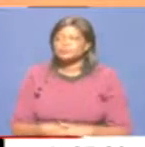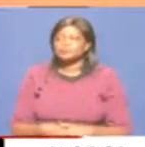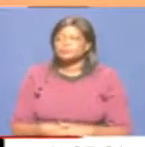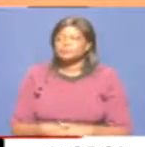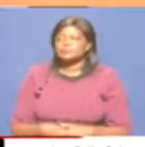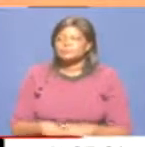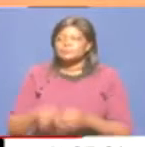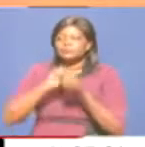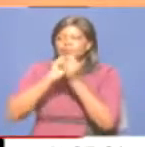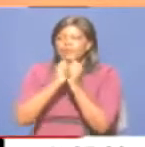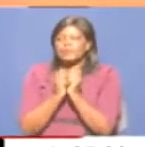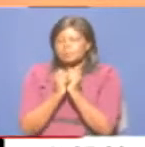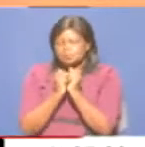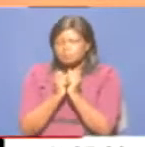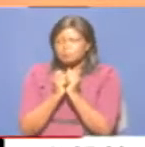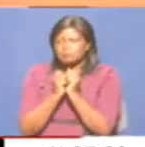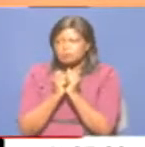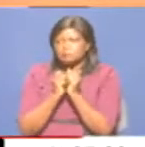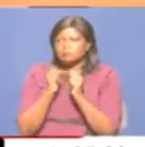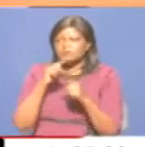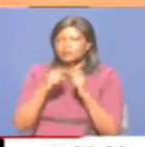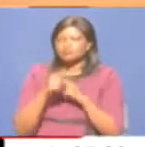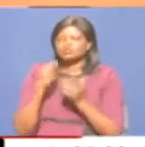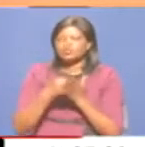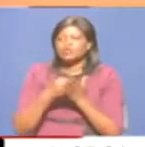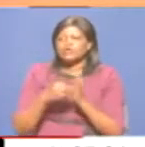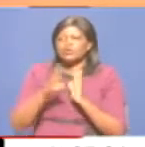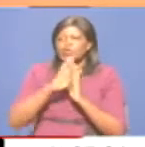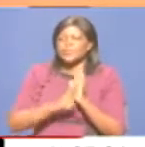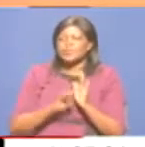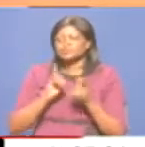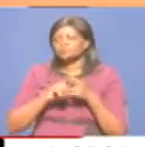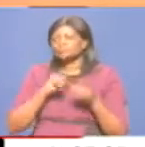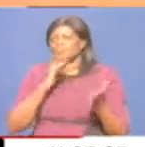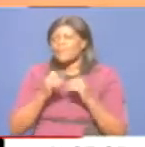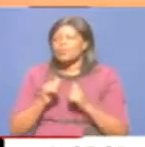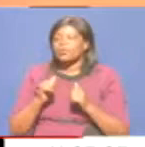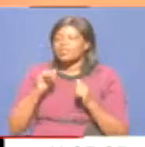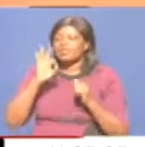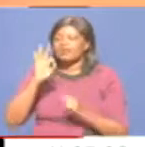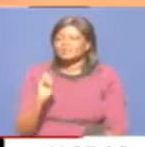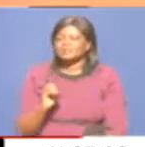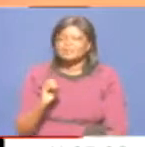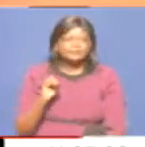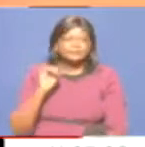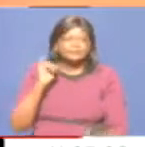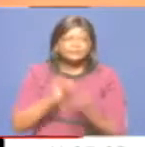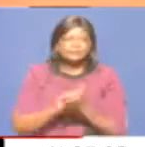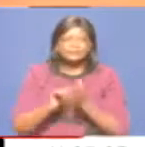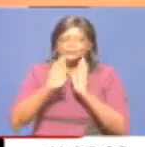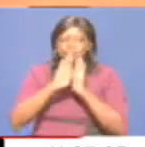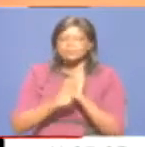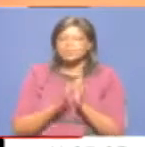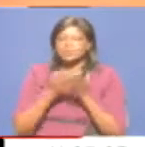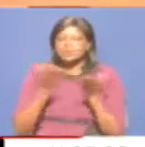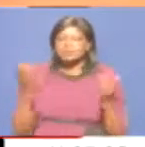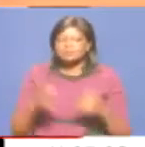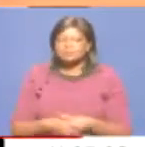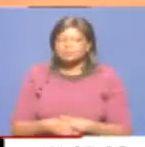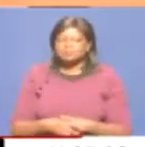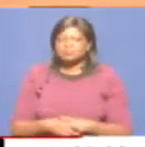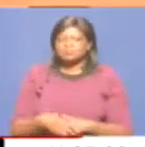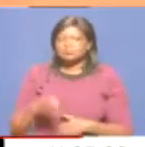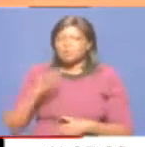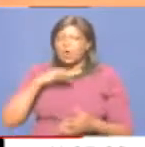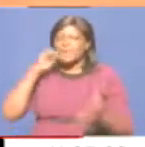amending the Division Revenue Bill to at least 30. Yes. And that bill is in the Senate. I want to